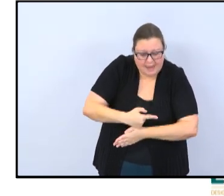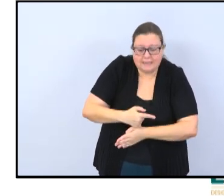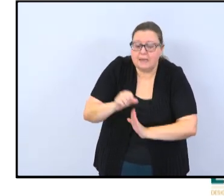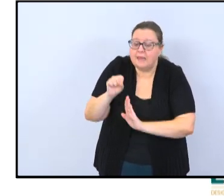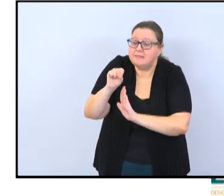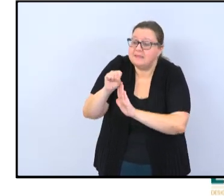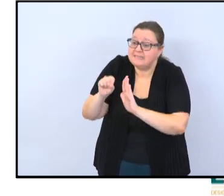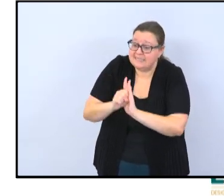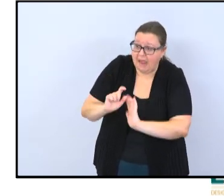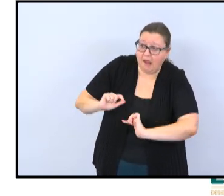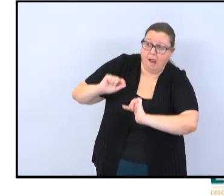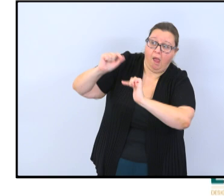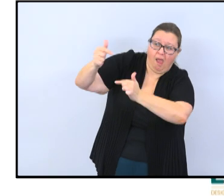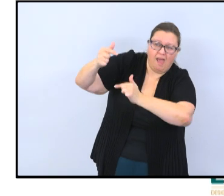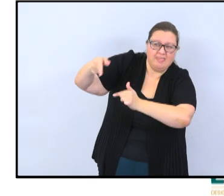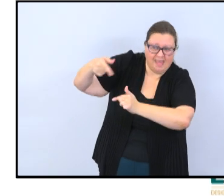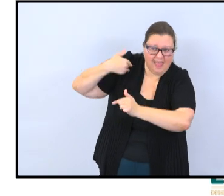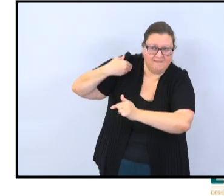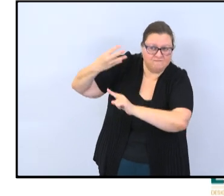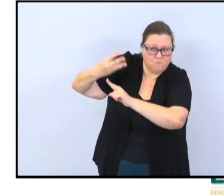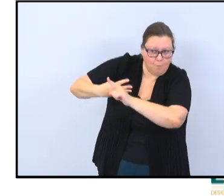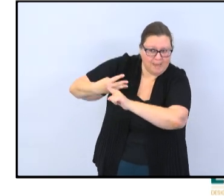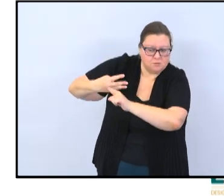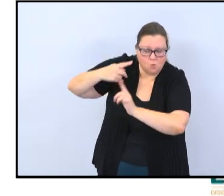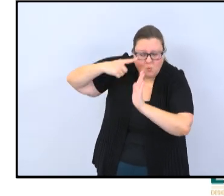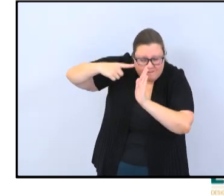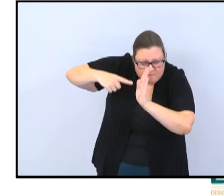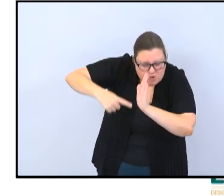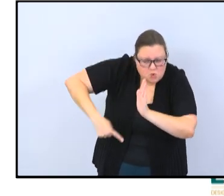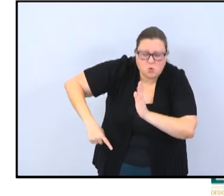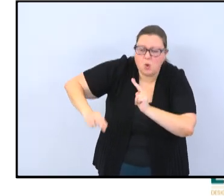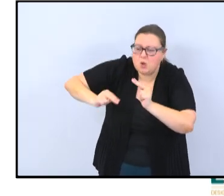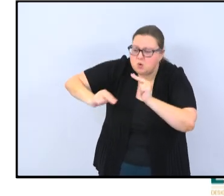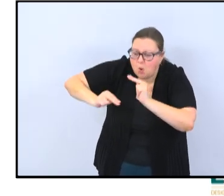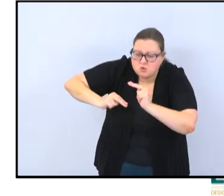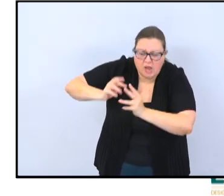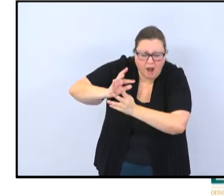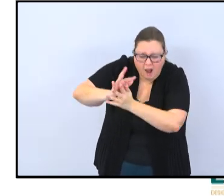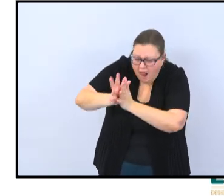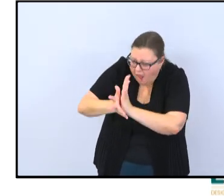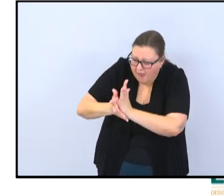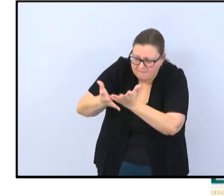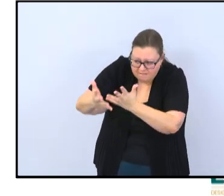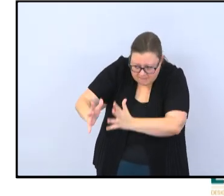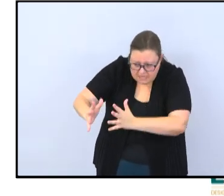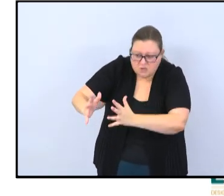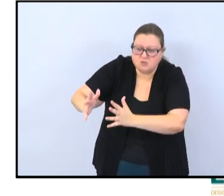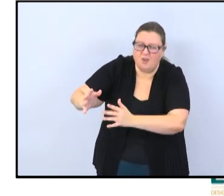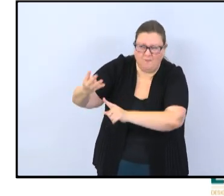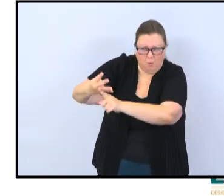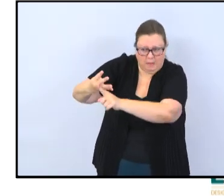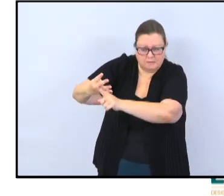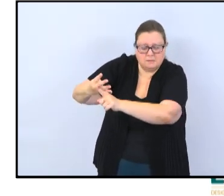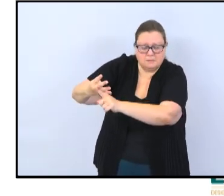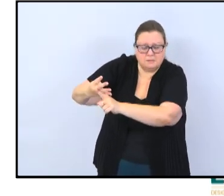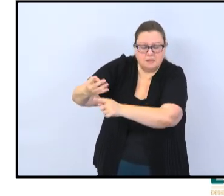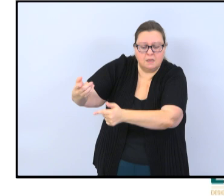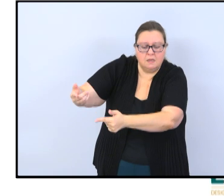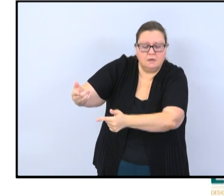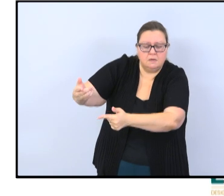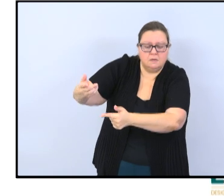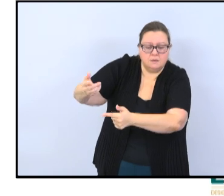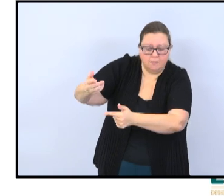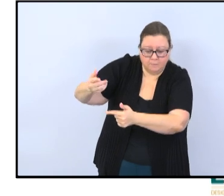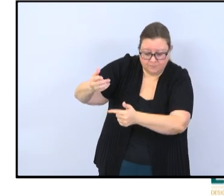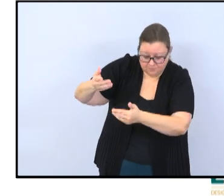4 months to do their review, negotiate contracts, get all that part done. We're